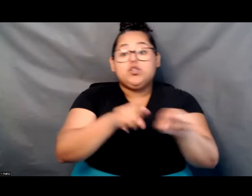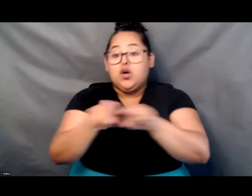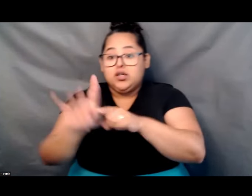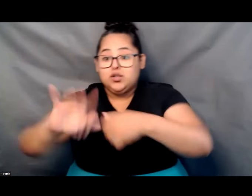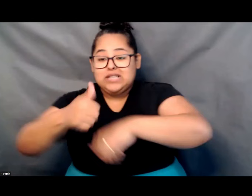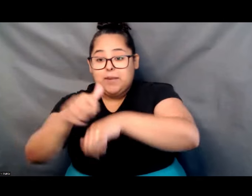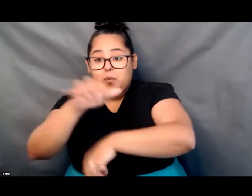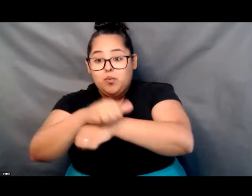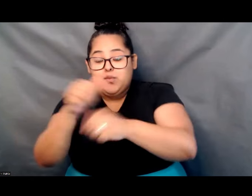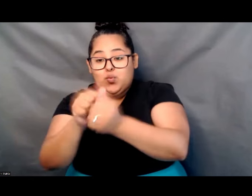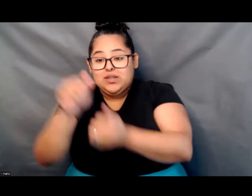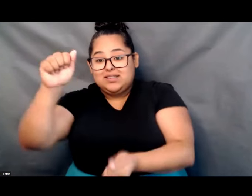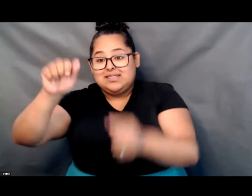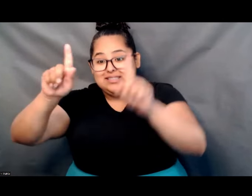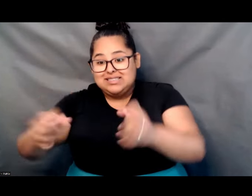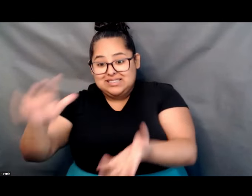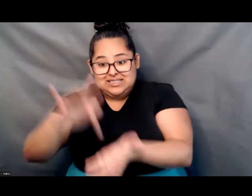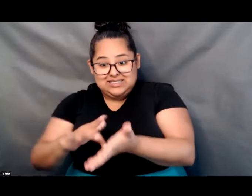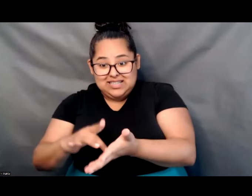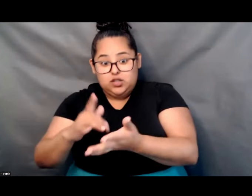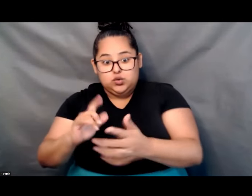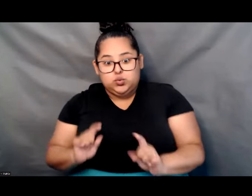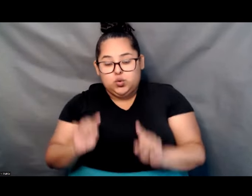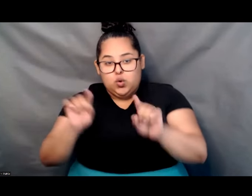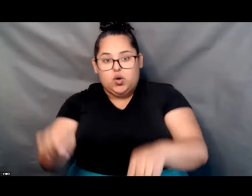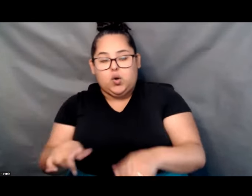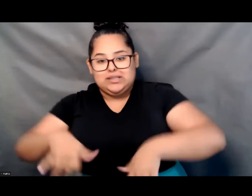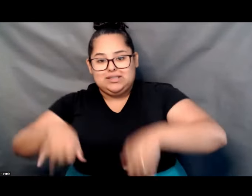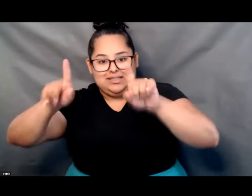for you to come in and take your exam.